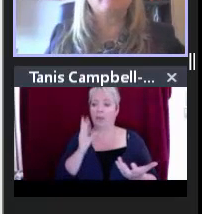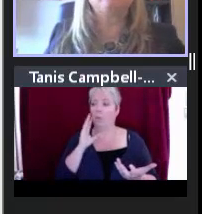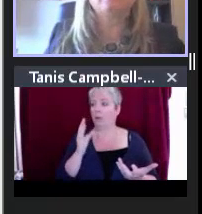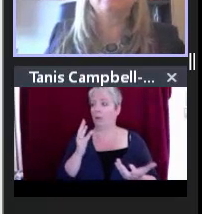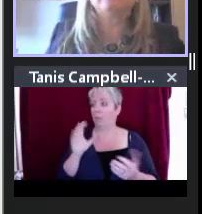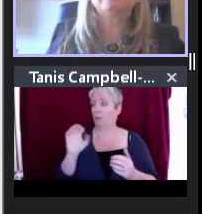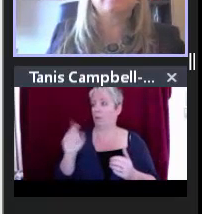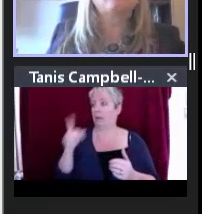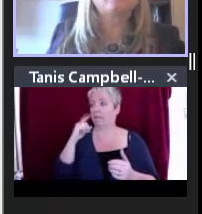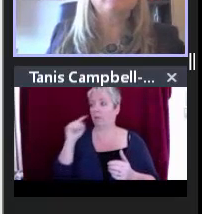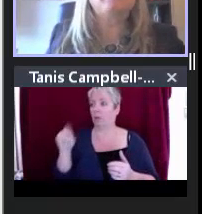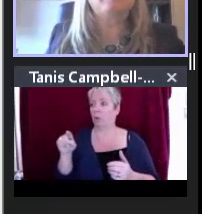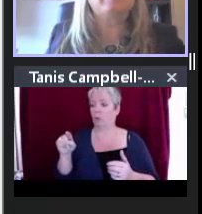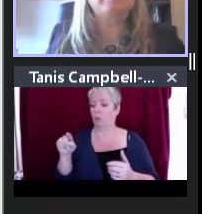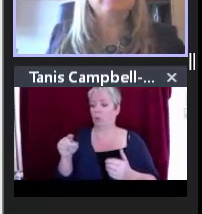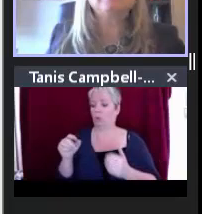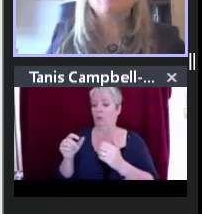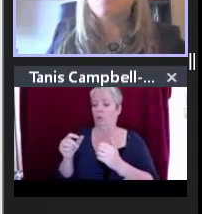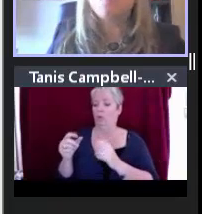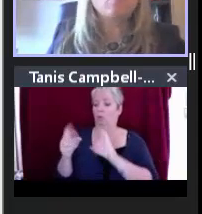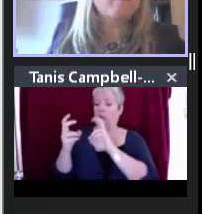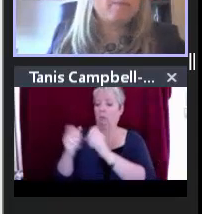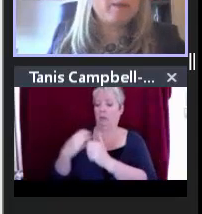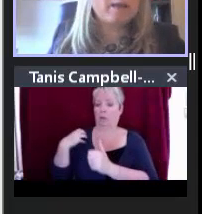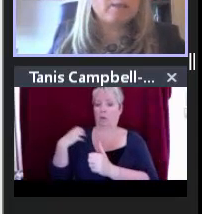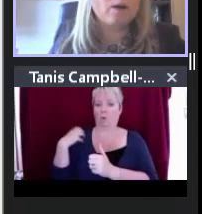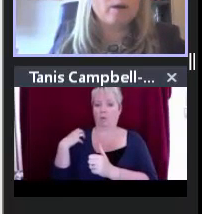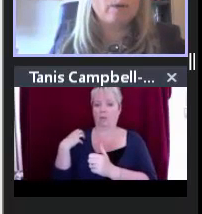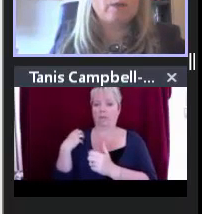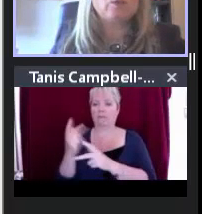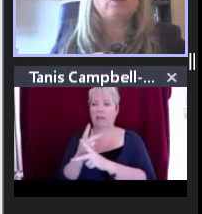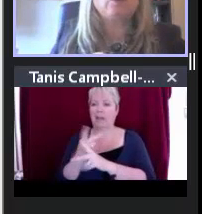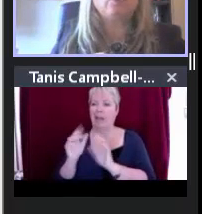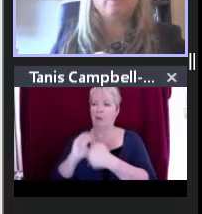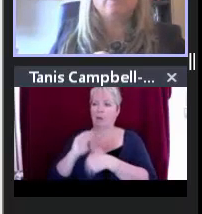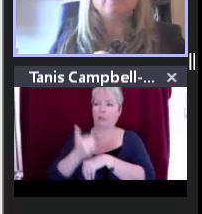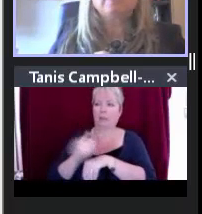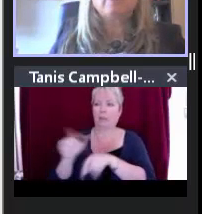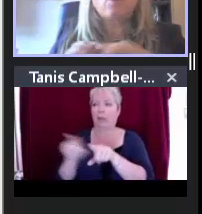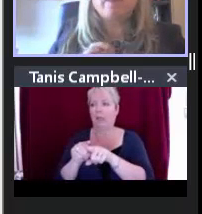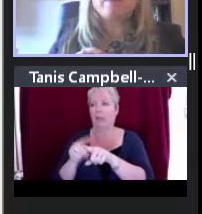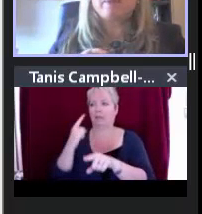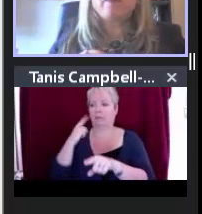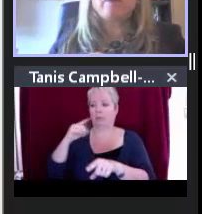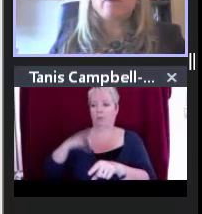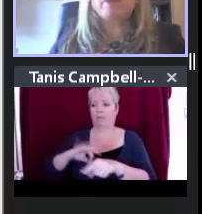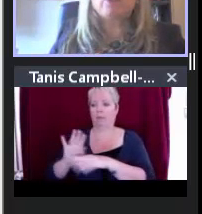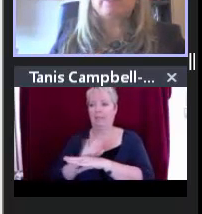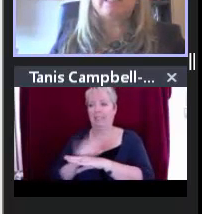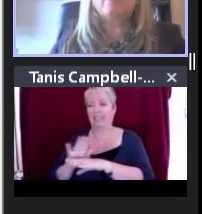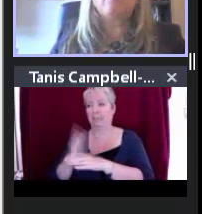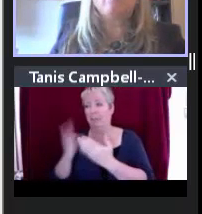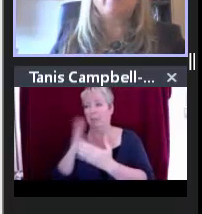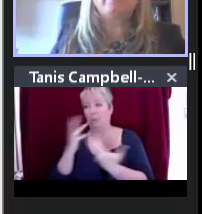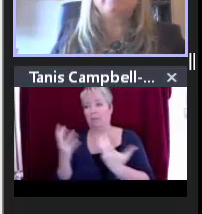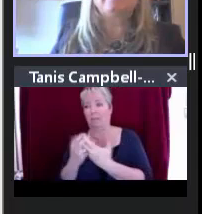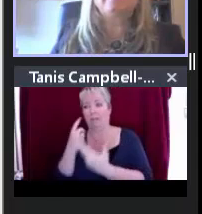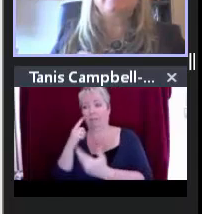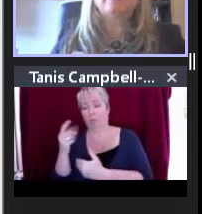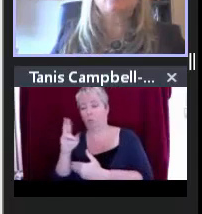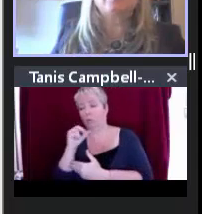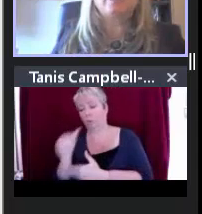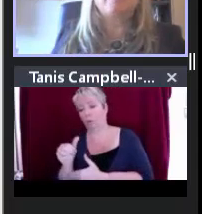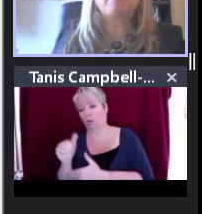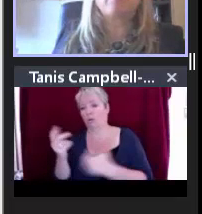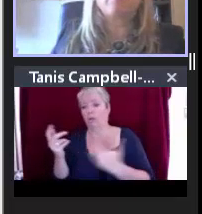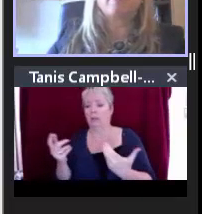can we monetize this? How can this be a business? Or maybe that's not going to. So I hope that bit of information is helpful, but